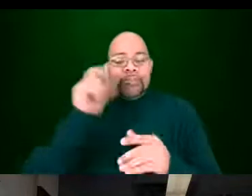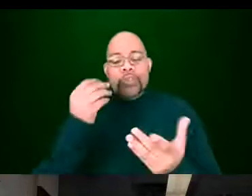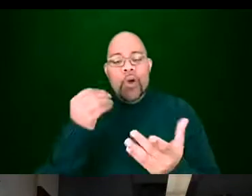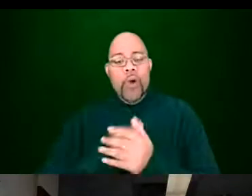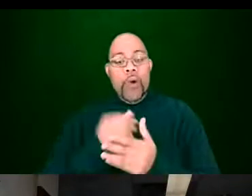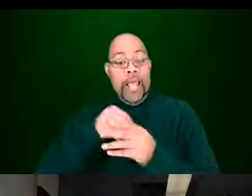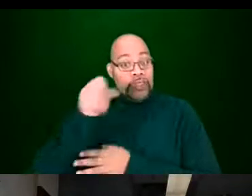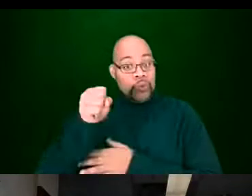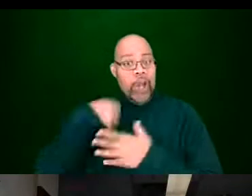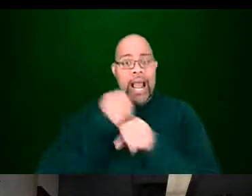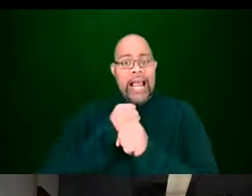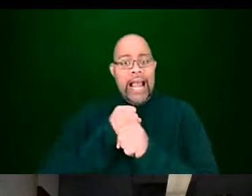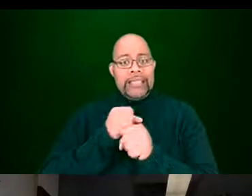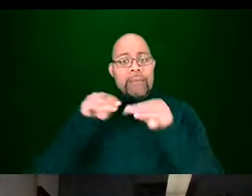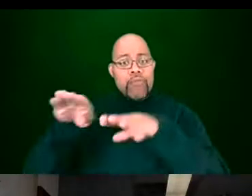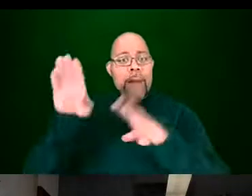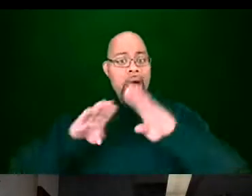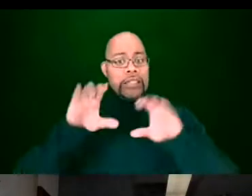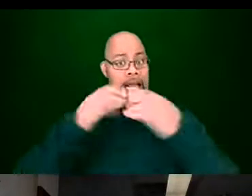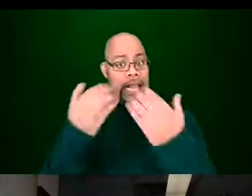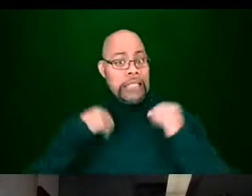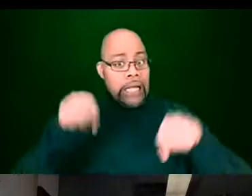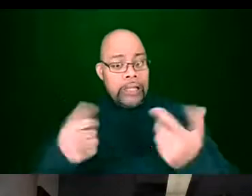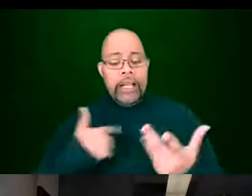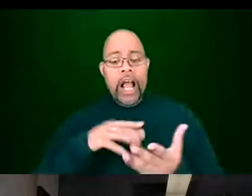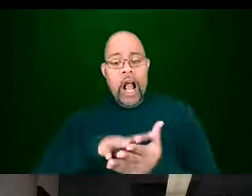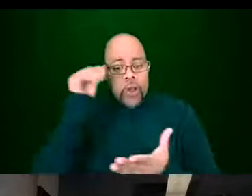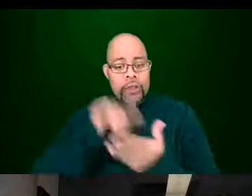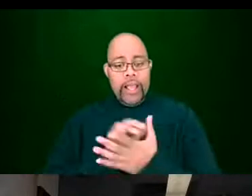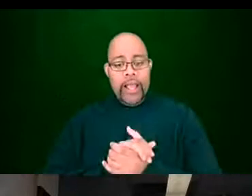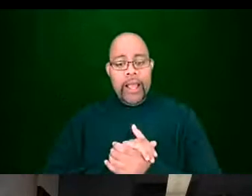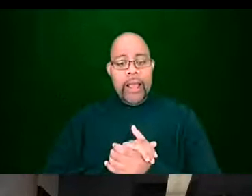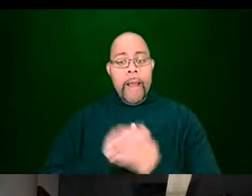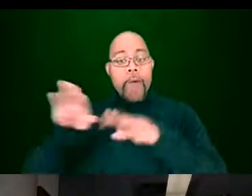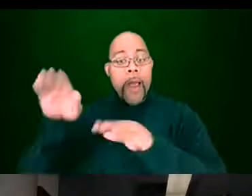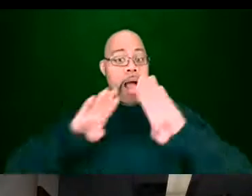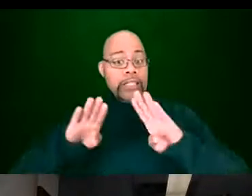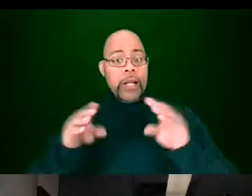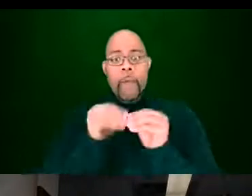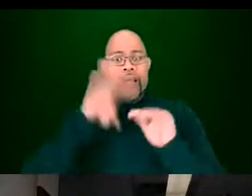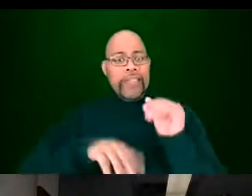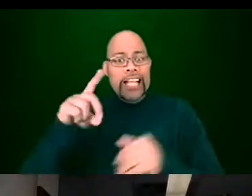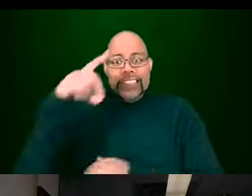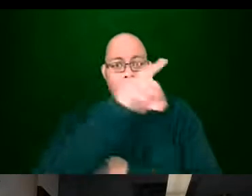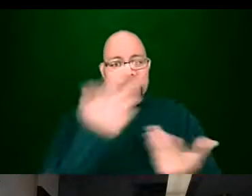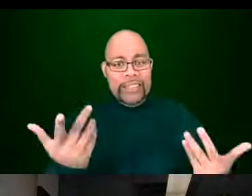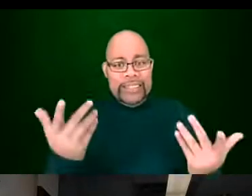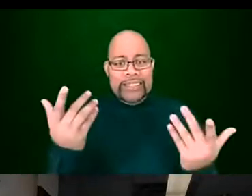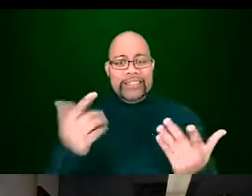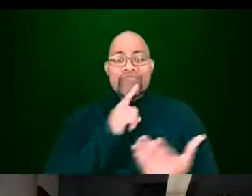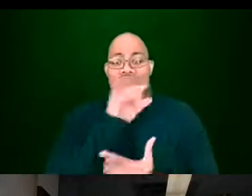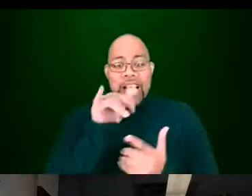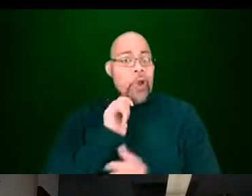in high school, I got to take a marine bio class and learn that marine biology was more than dolphins. And it was